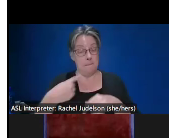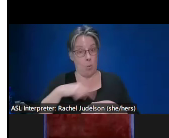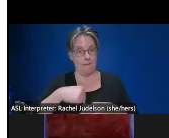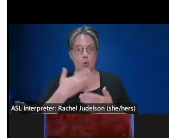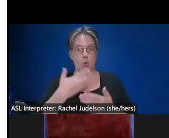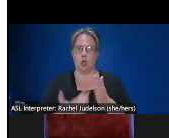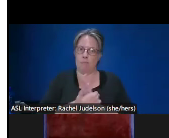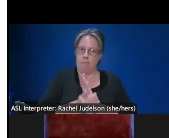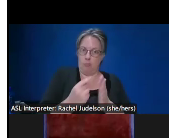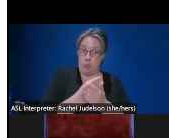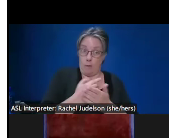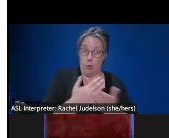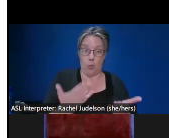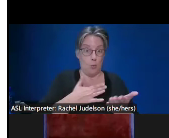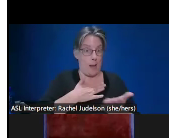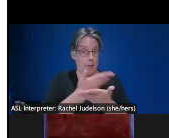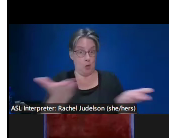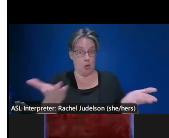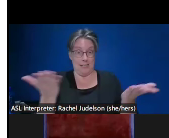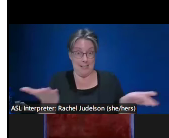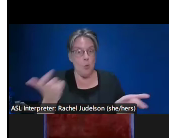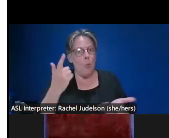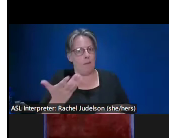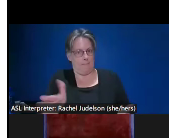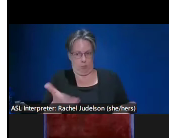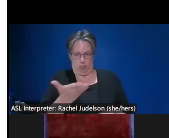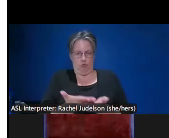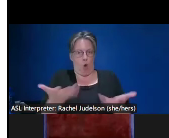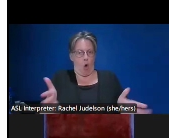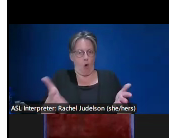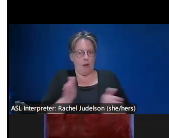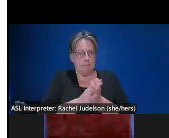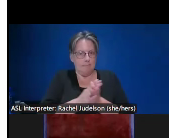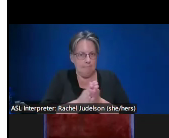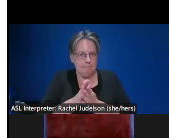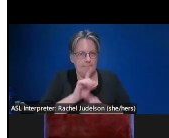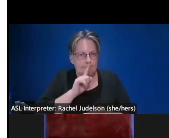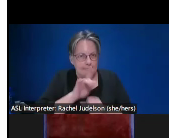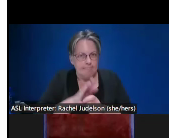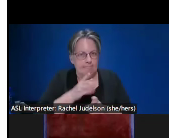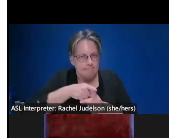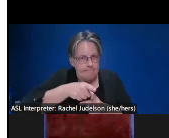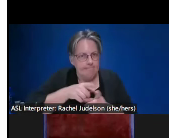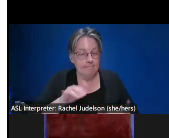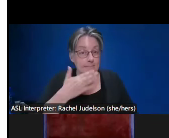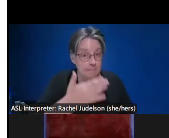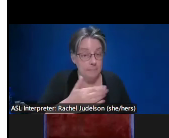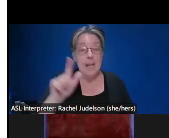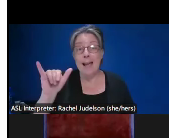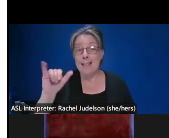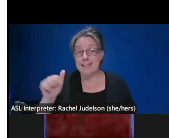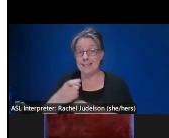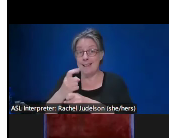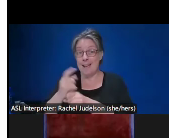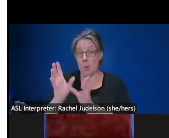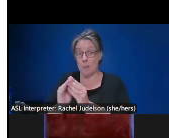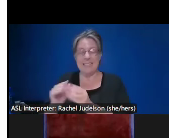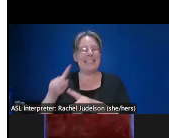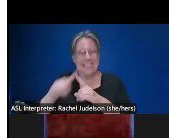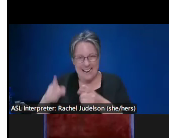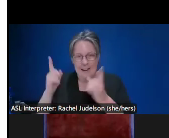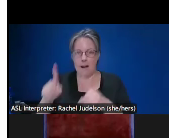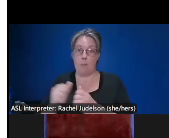and we're really glad that you're here. It shows that you're diligent about this activity. And the LSA annual meeting would not happen were